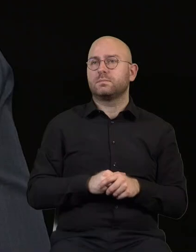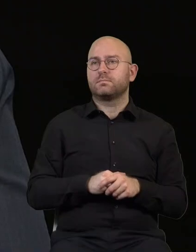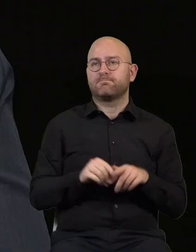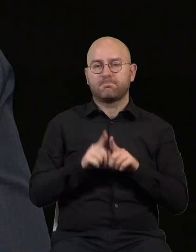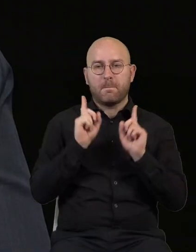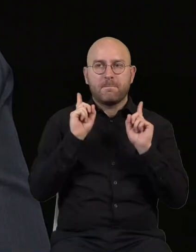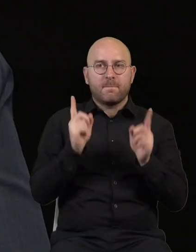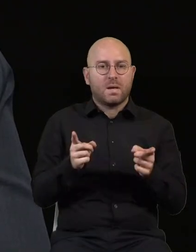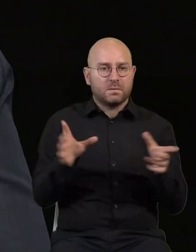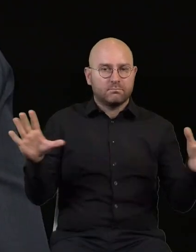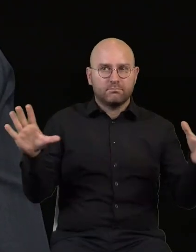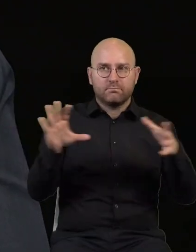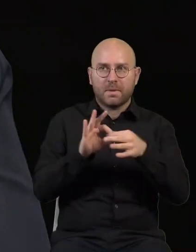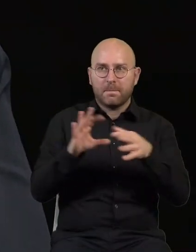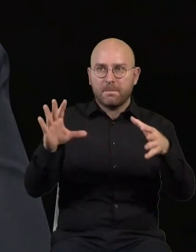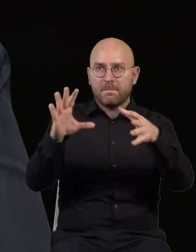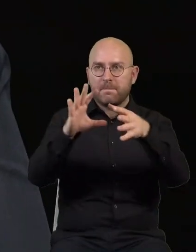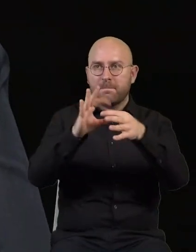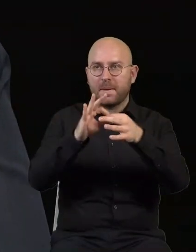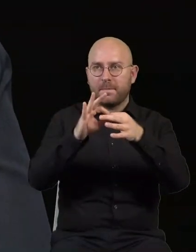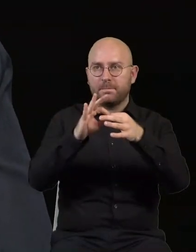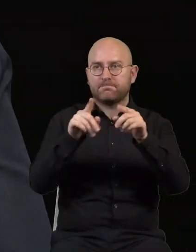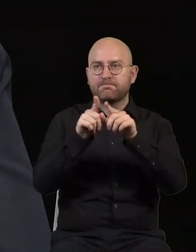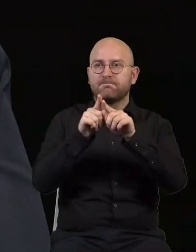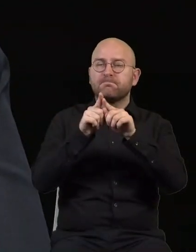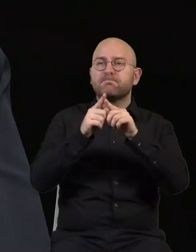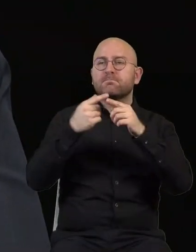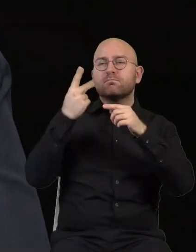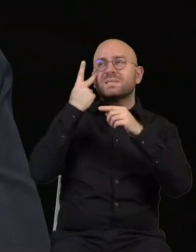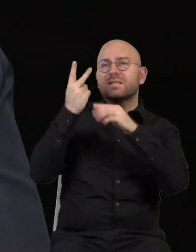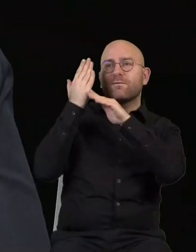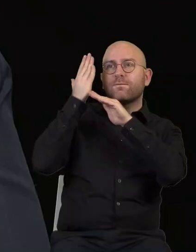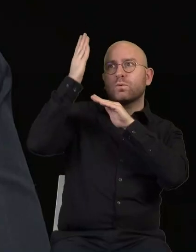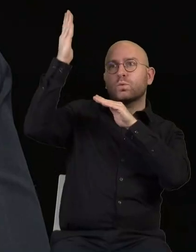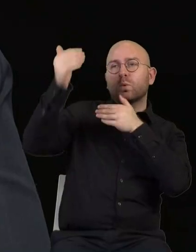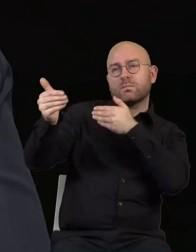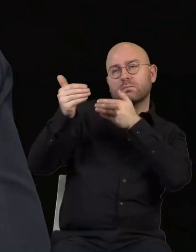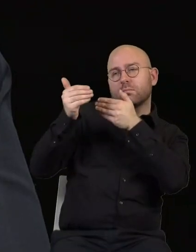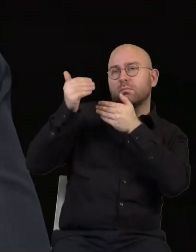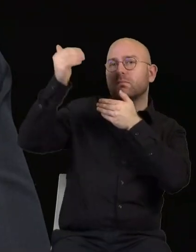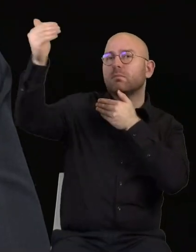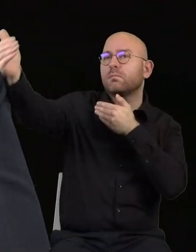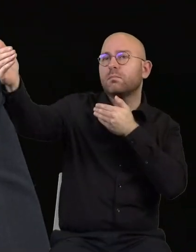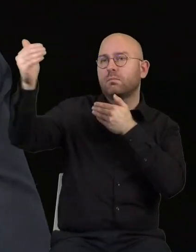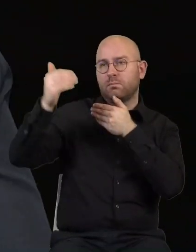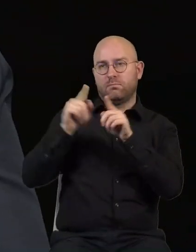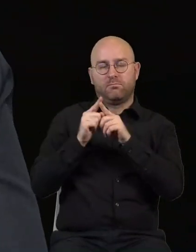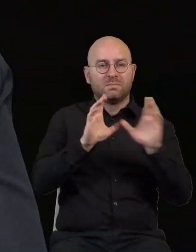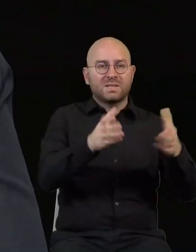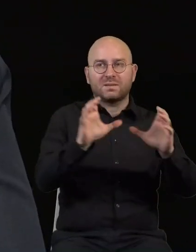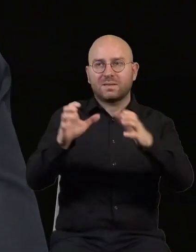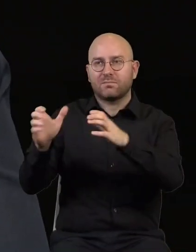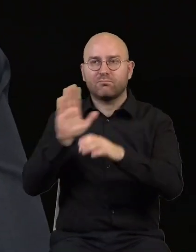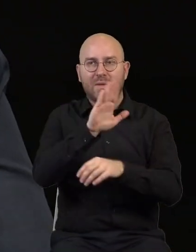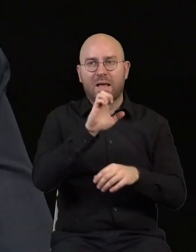policies, and we need to be resilient to continue to implement it so